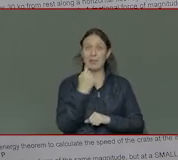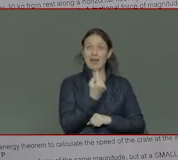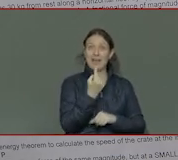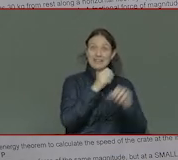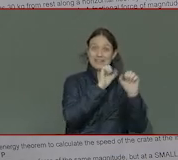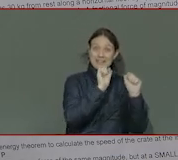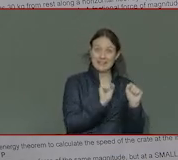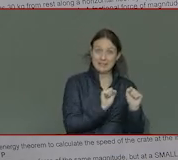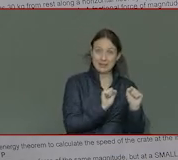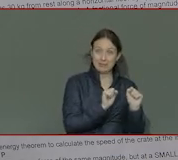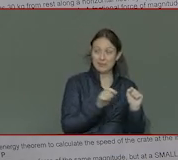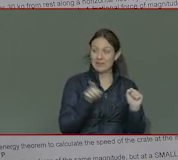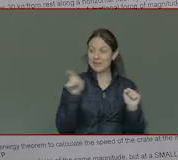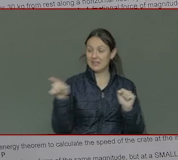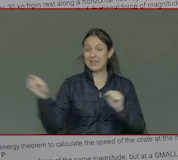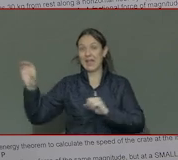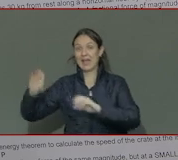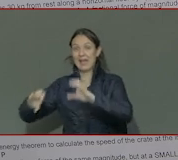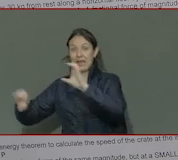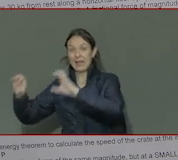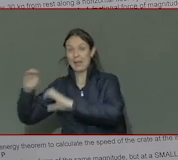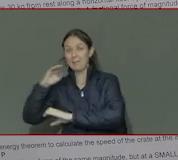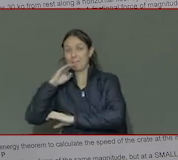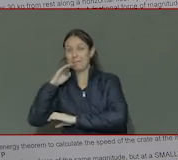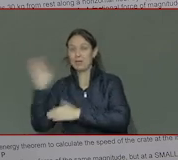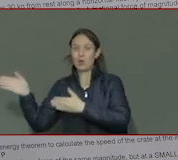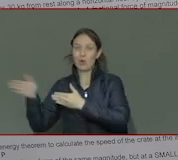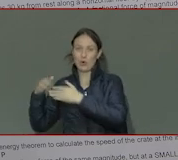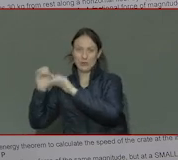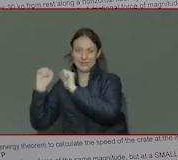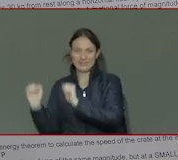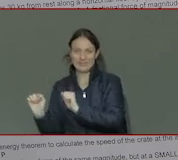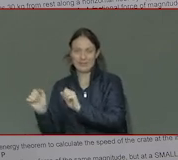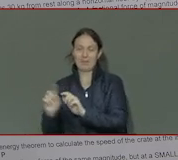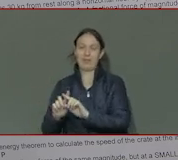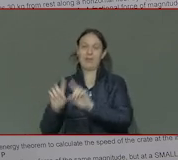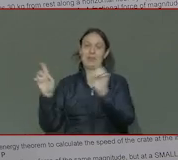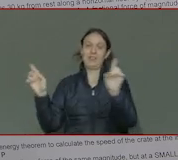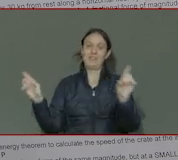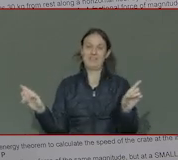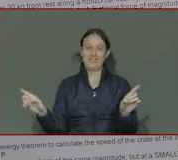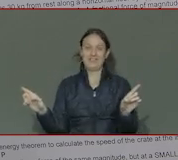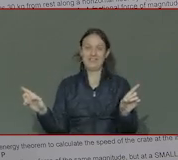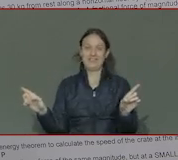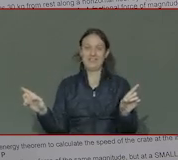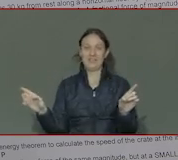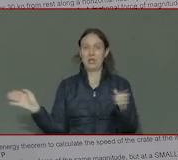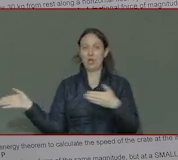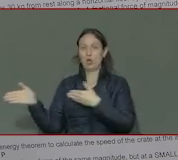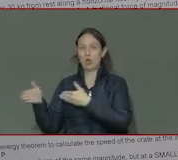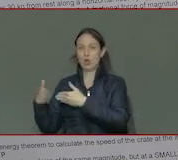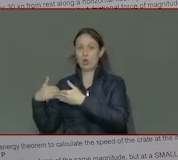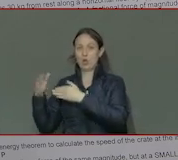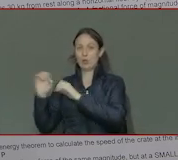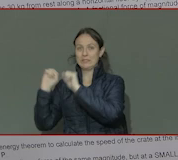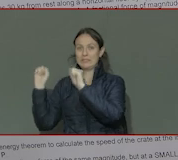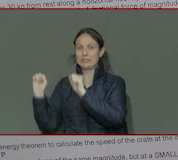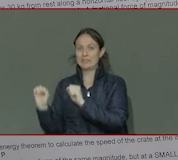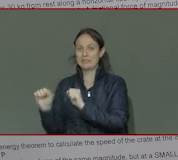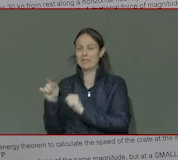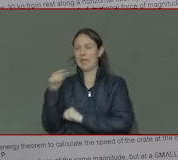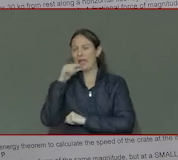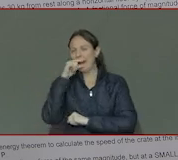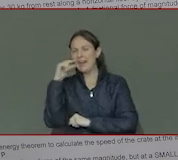about a closed system. And that is the thing that in a closed system, you can still